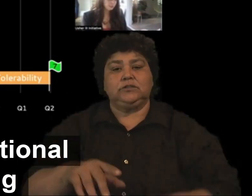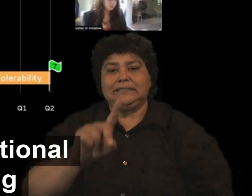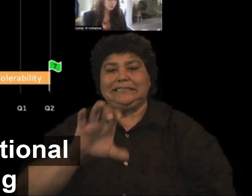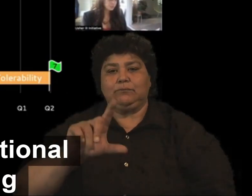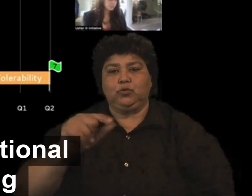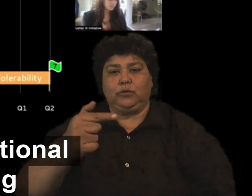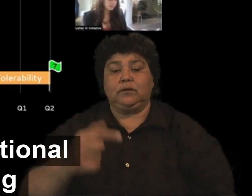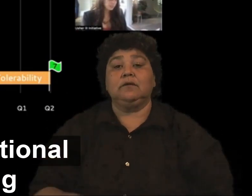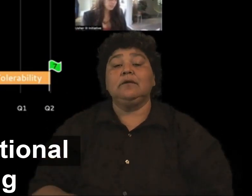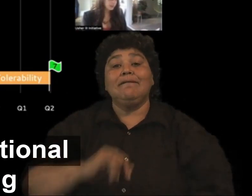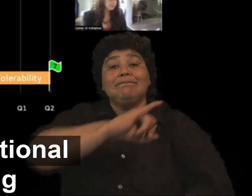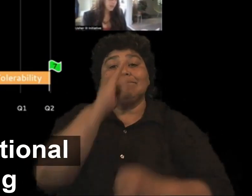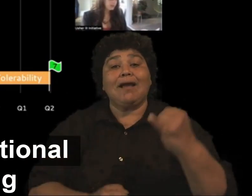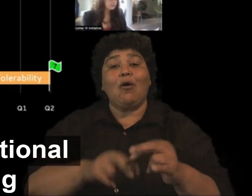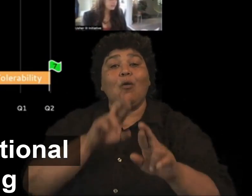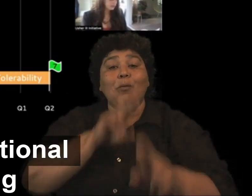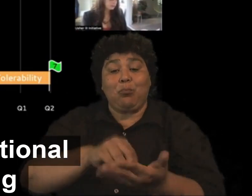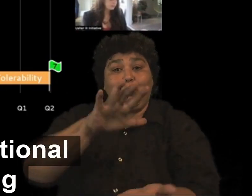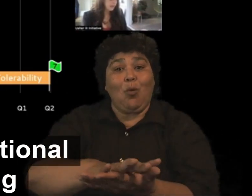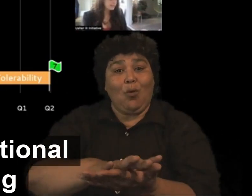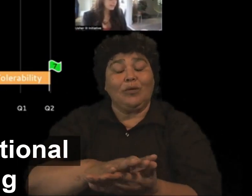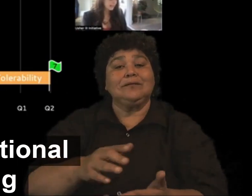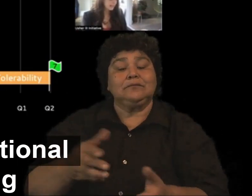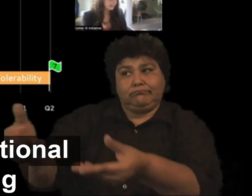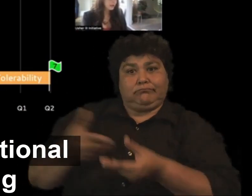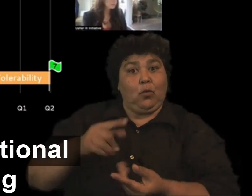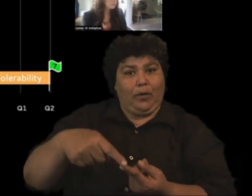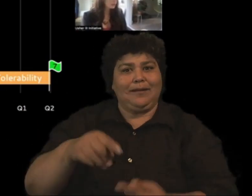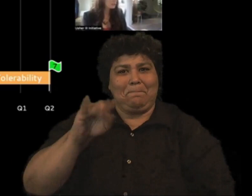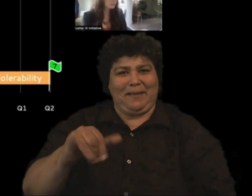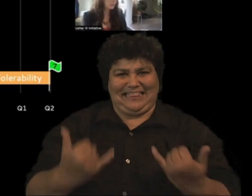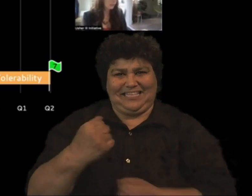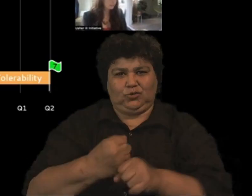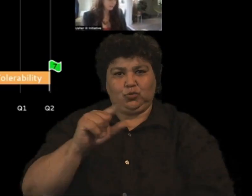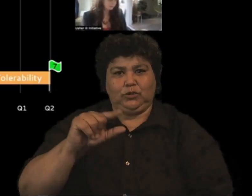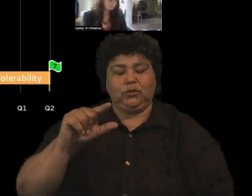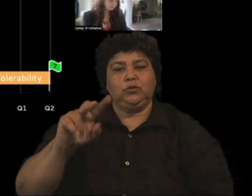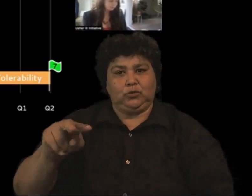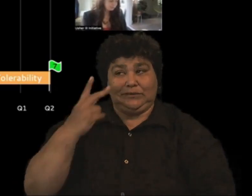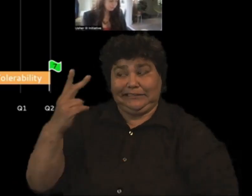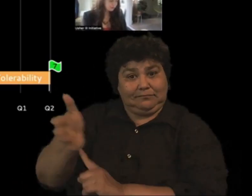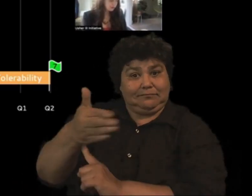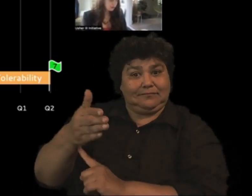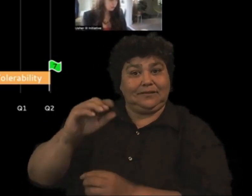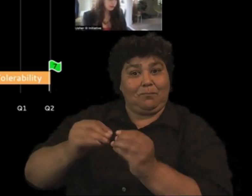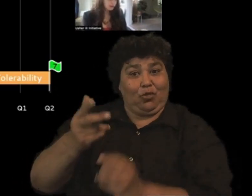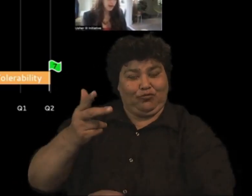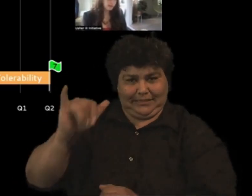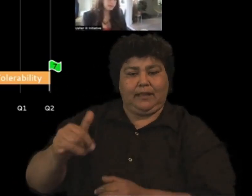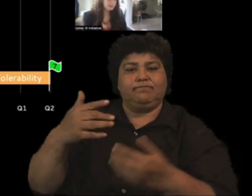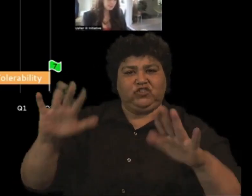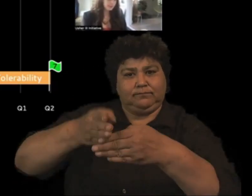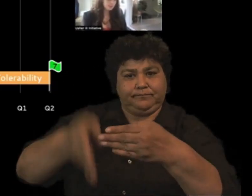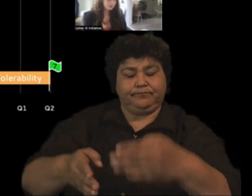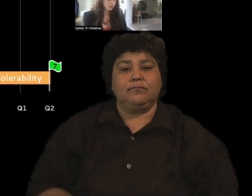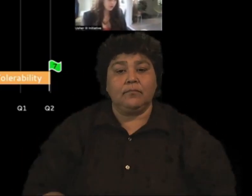final reports in May of this year, as indicated by milestone flag 3. While our